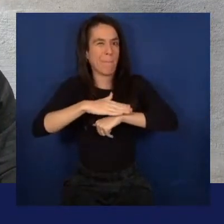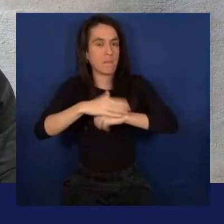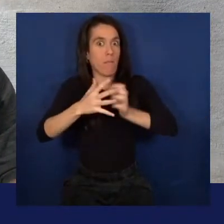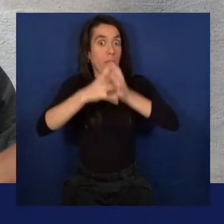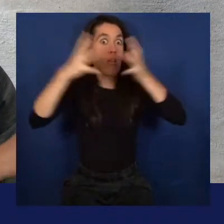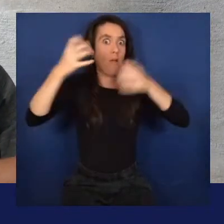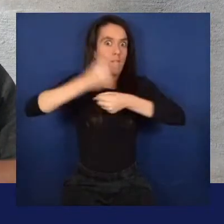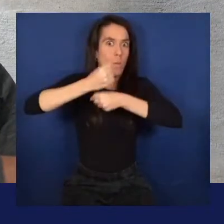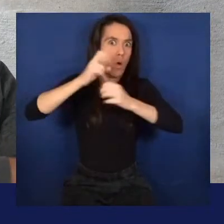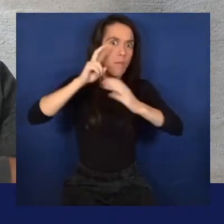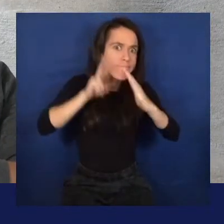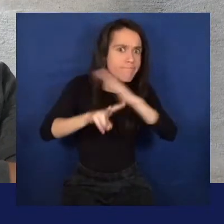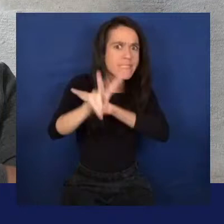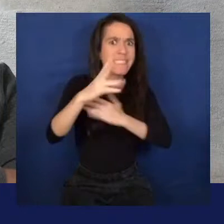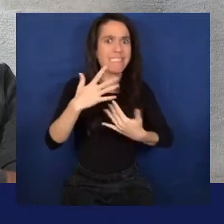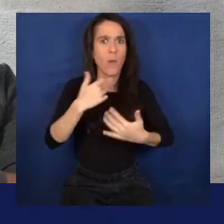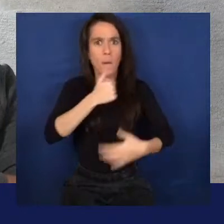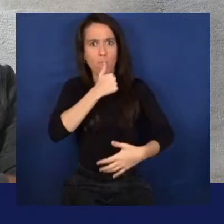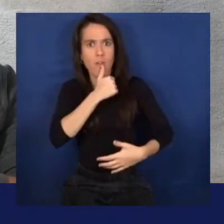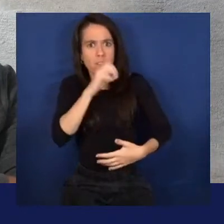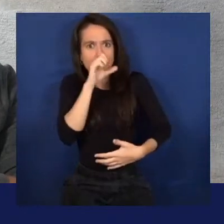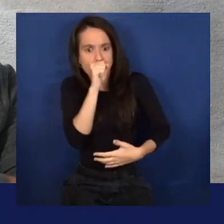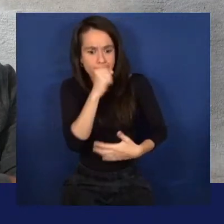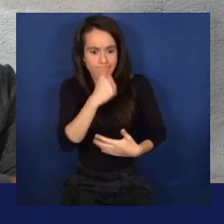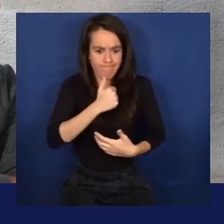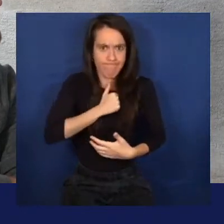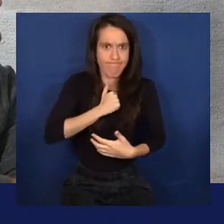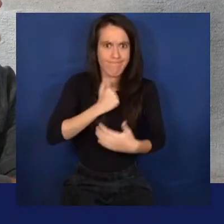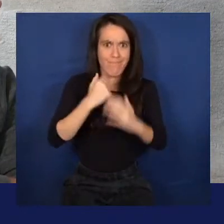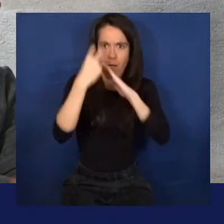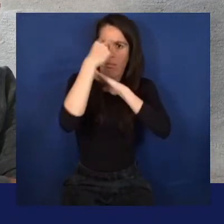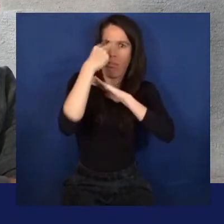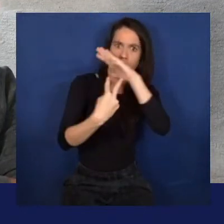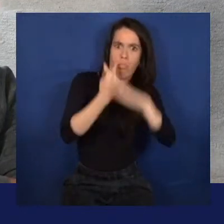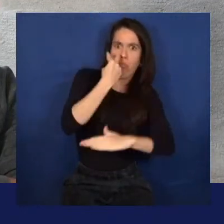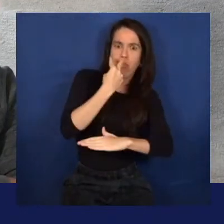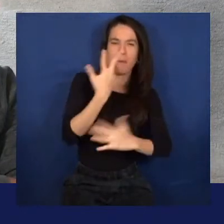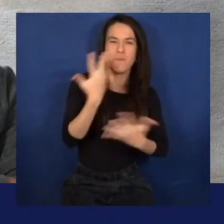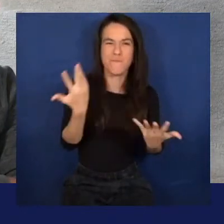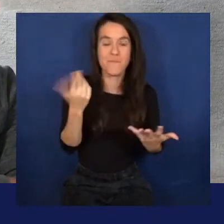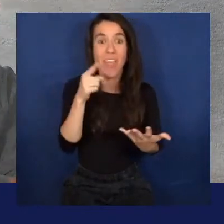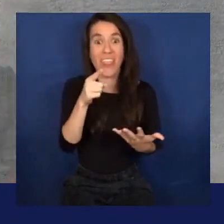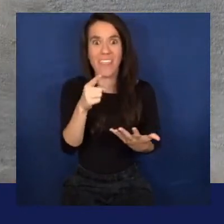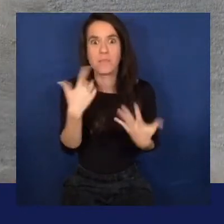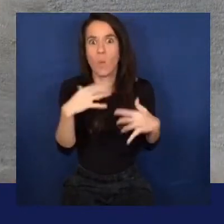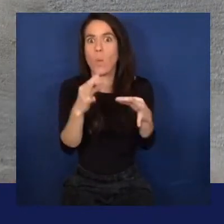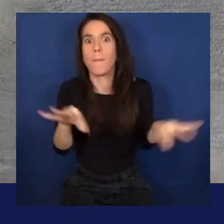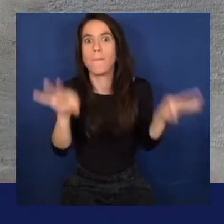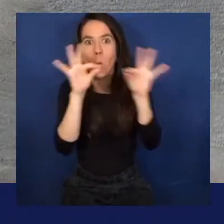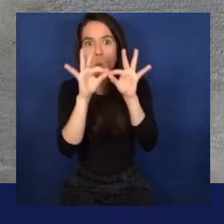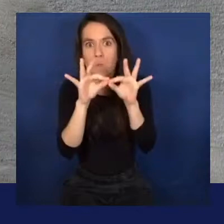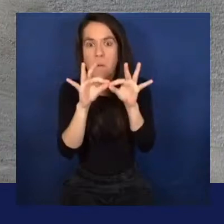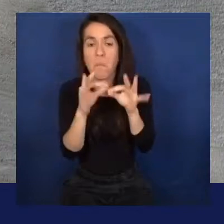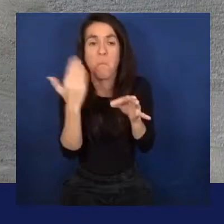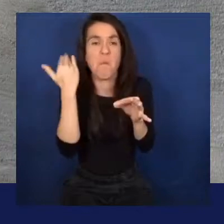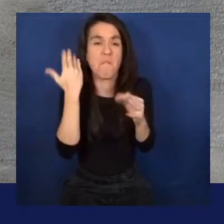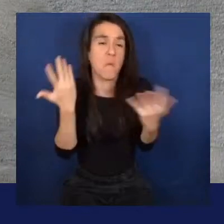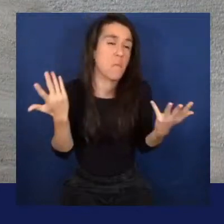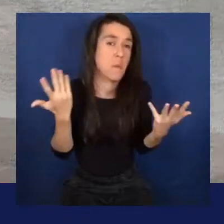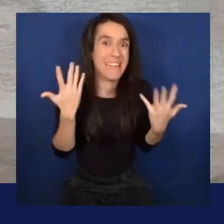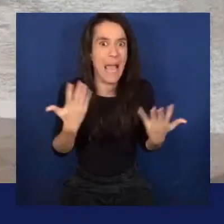people's privacy and attention all of the time. And so those are now valued things, precious things, and things that need to be